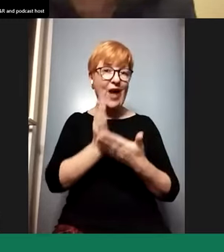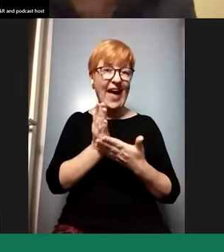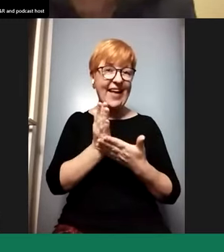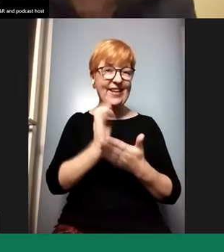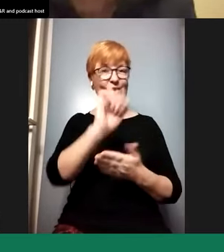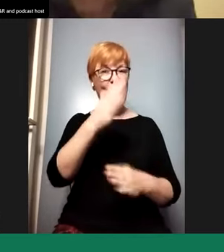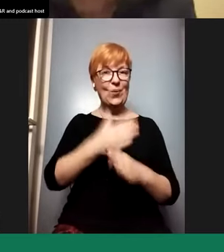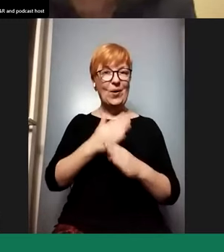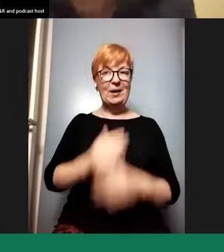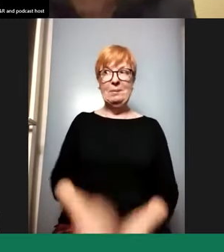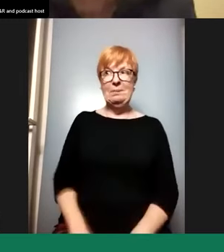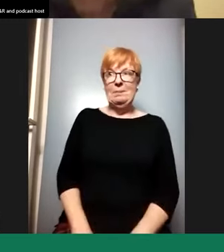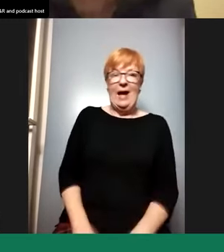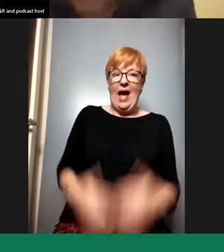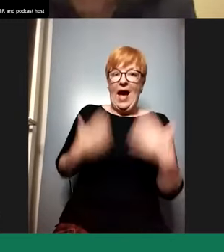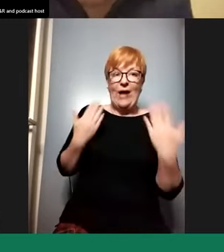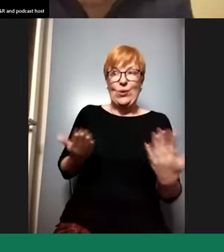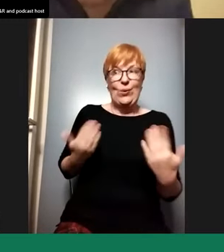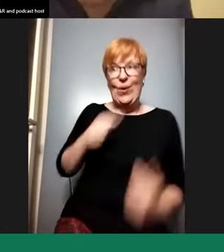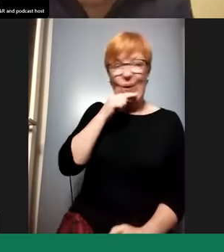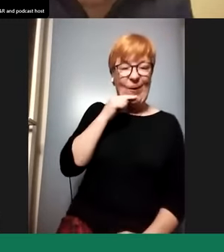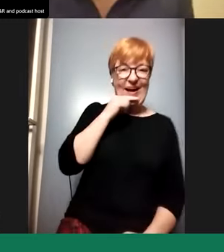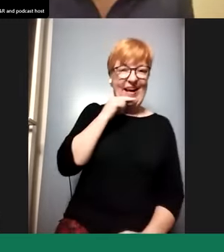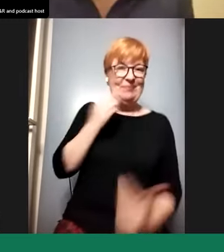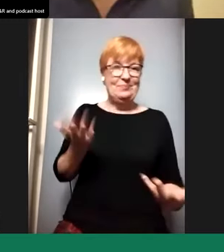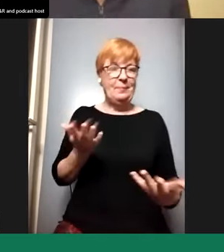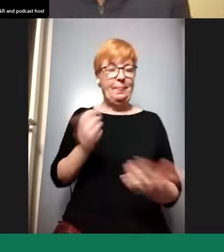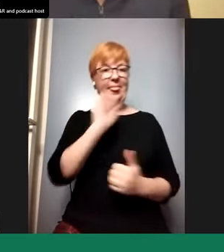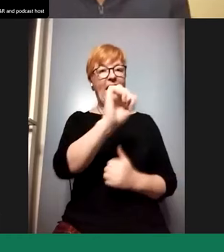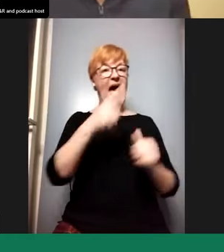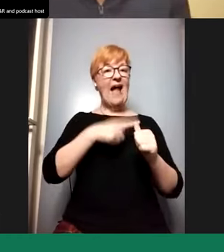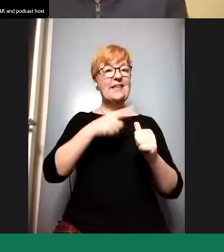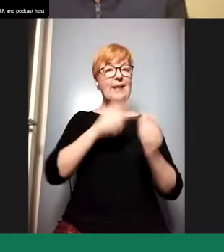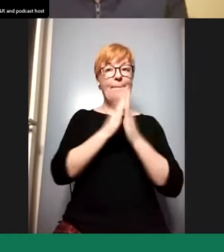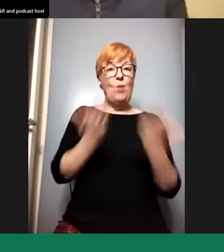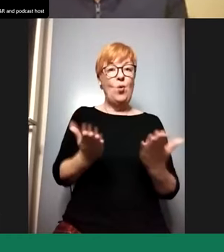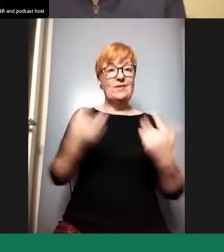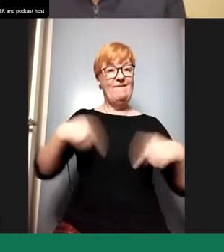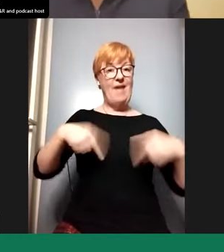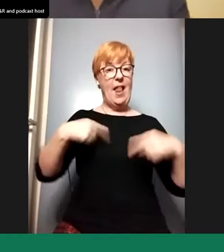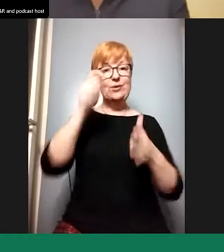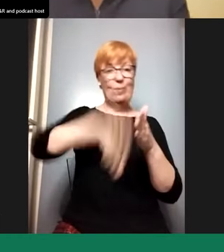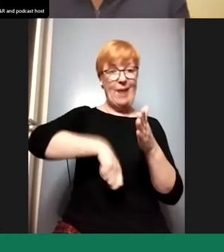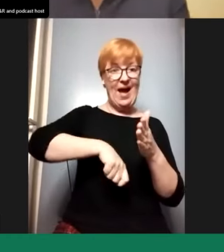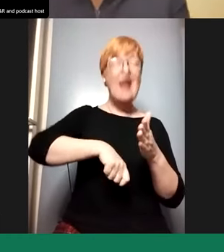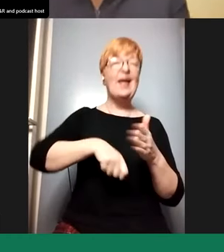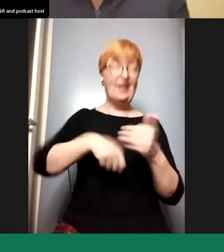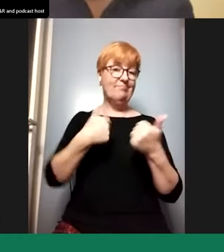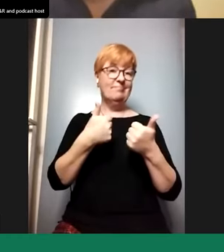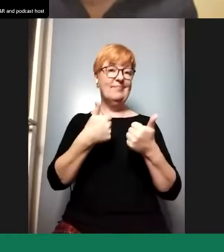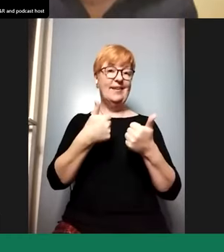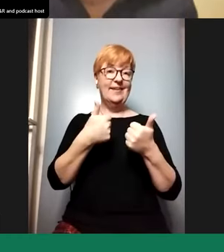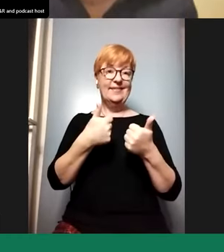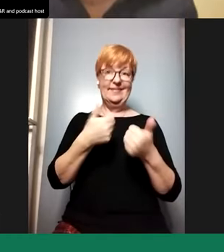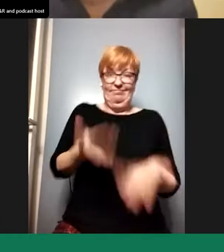I don't know. I mean, Anthony's books are available for purchase. Mm-hmm. Yeah. Yeah, buy it. They're